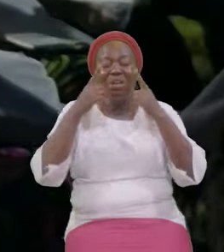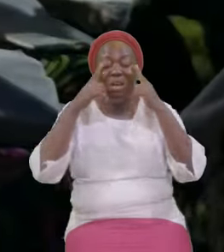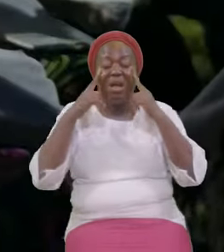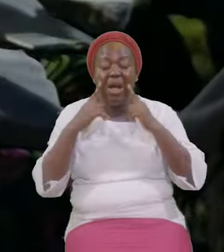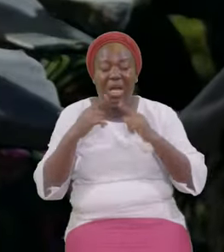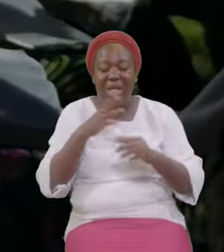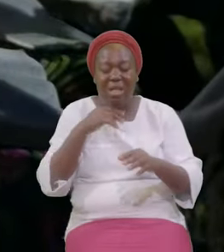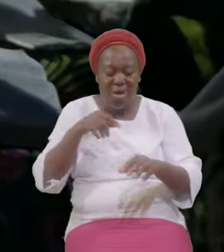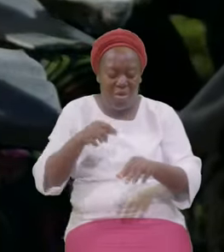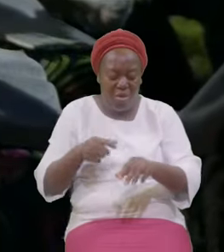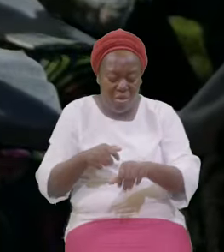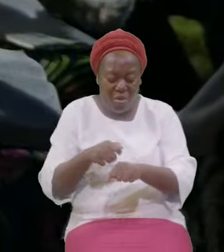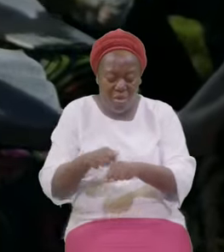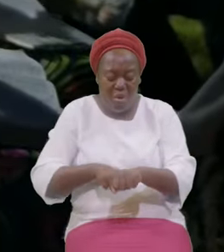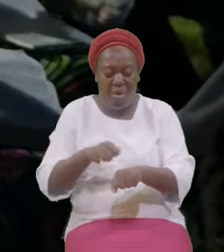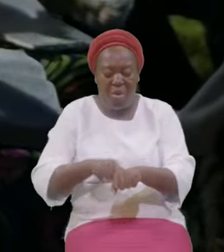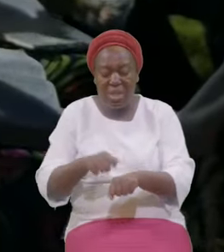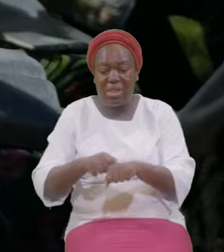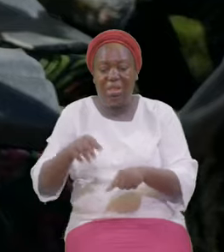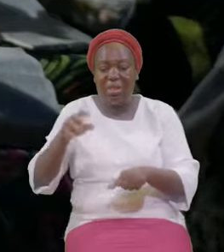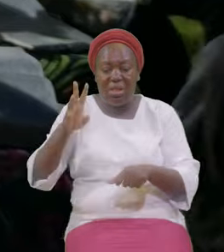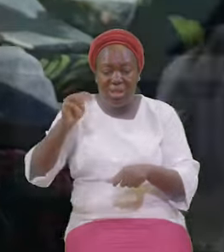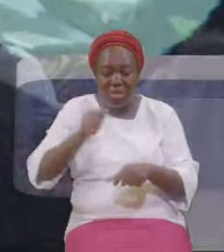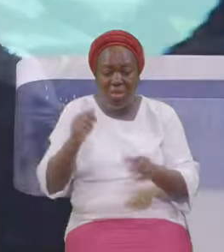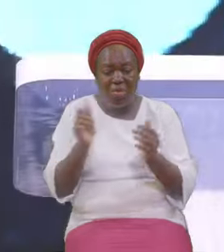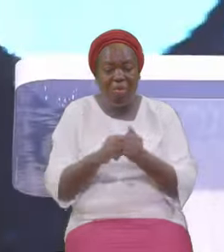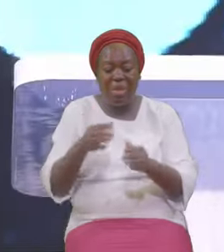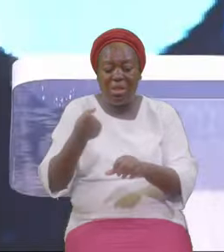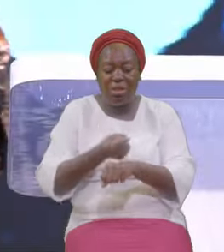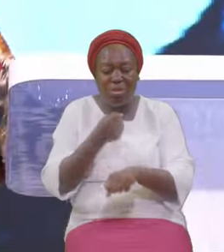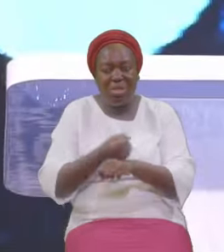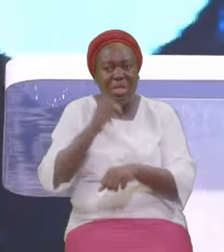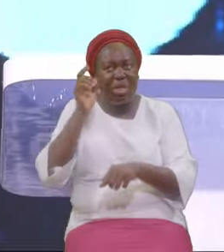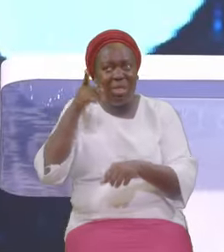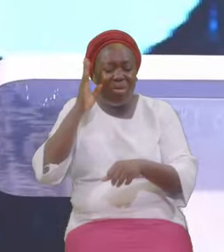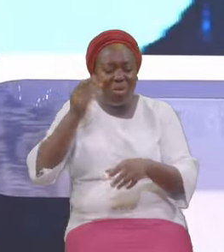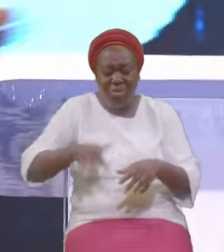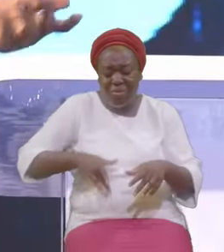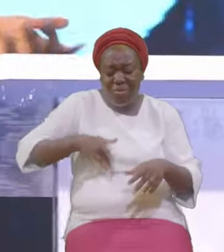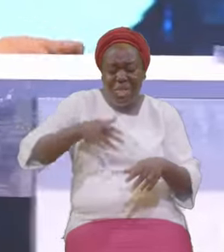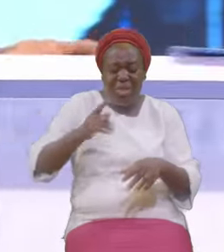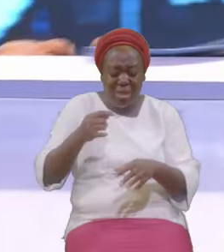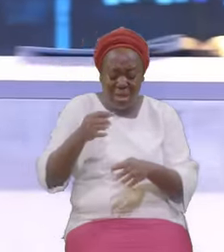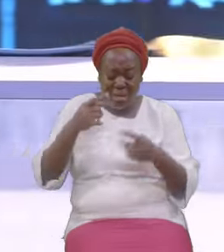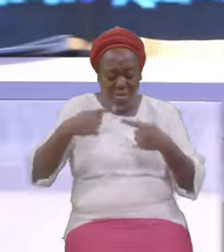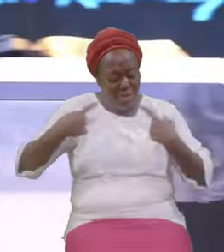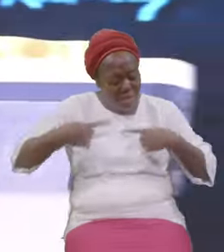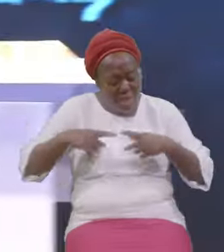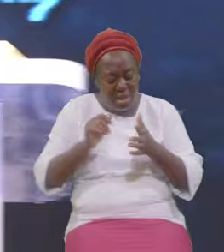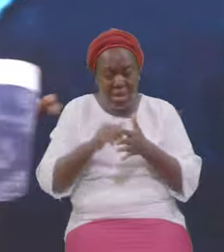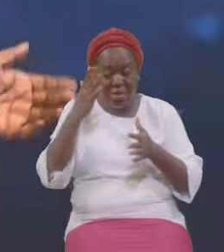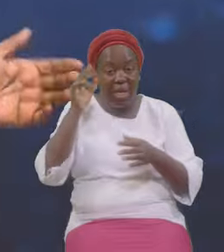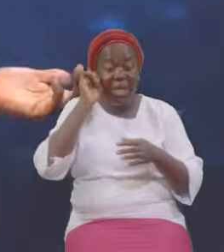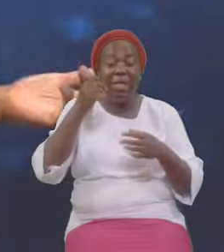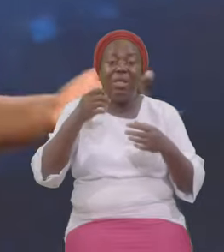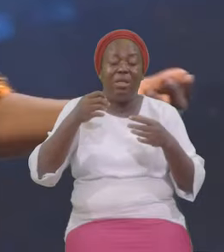himself with stones. He was feeling the pain, that's why he was crying. He saw the blood coming,